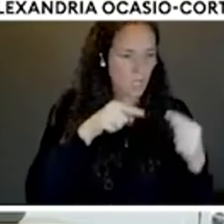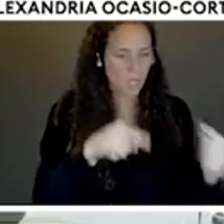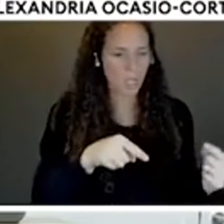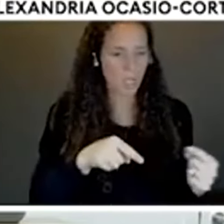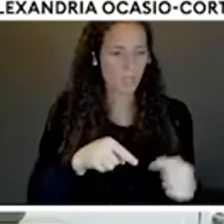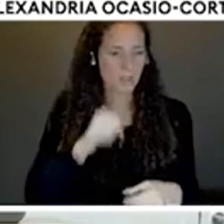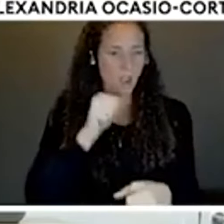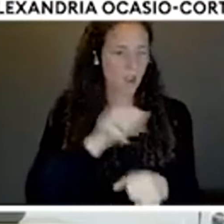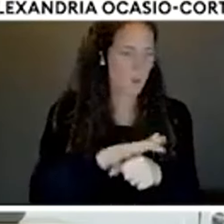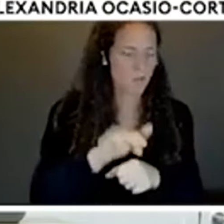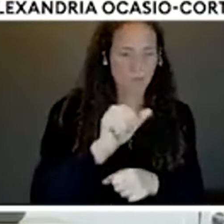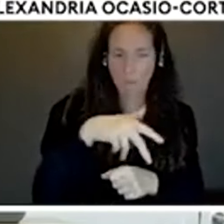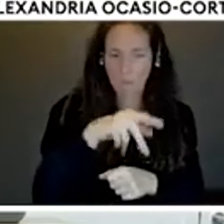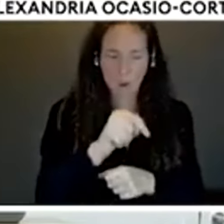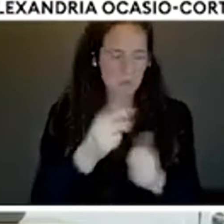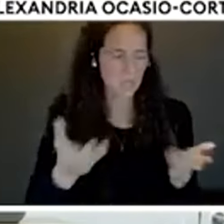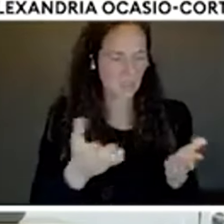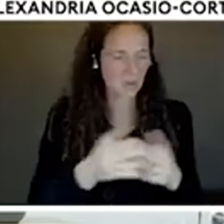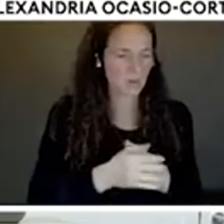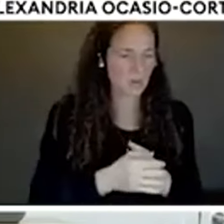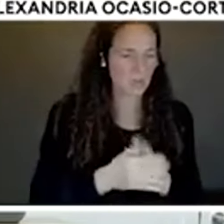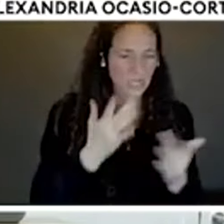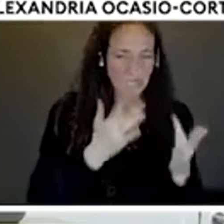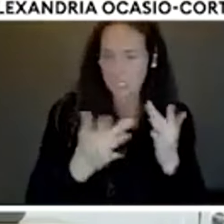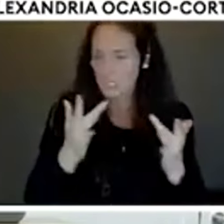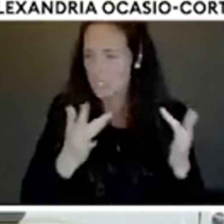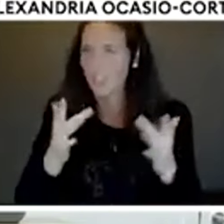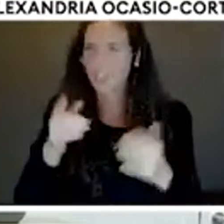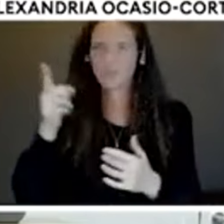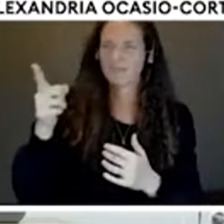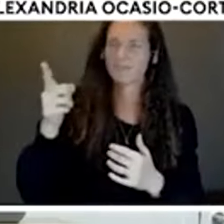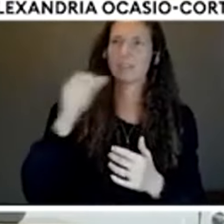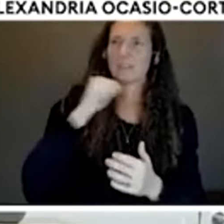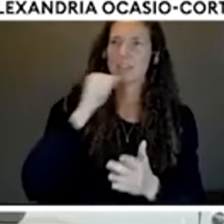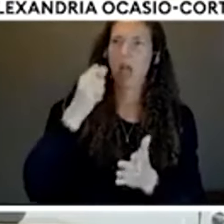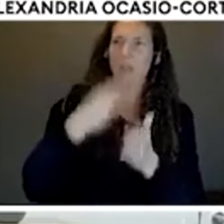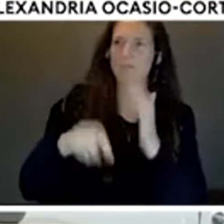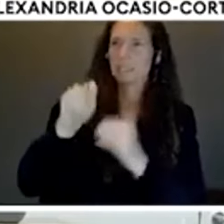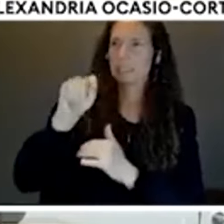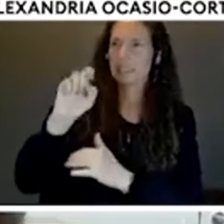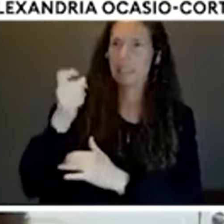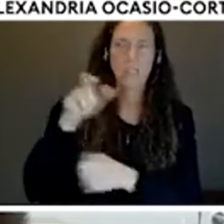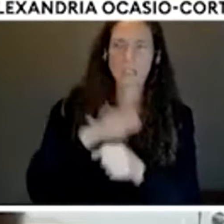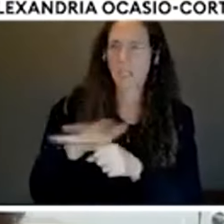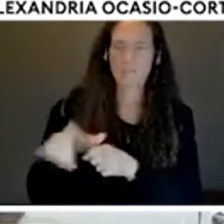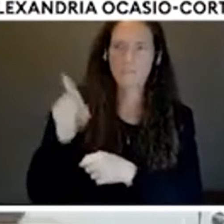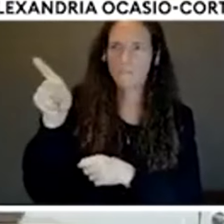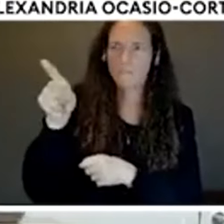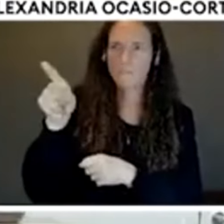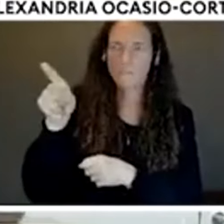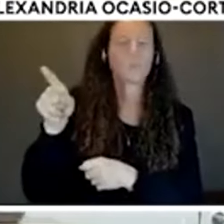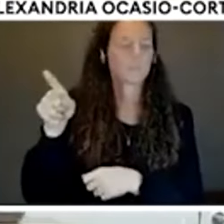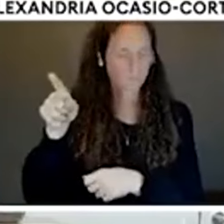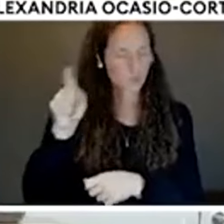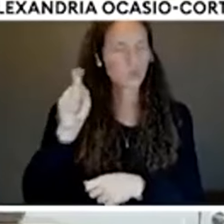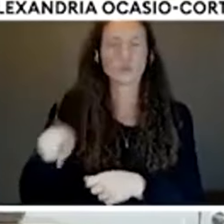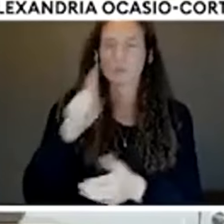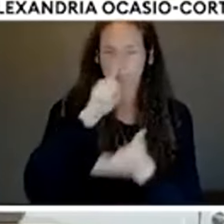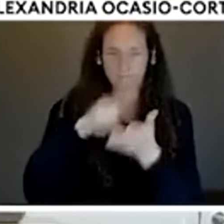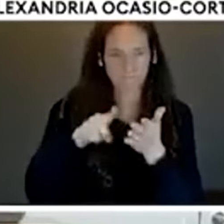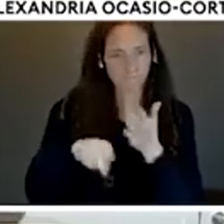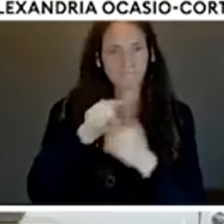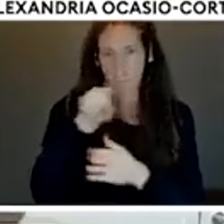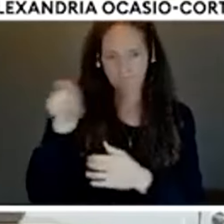then that should be what is looked at first in order to balance our books. It shouldn't be cutting